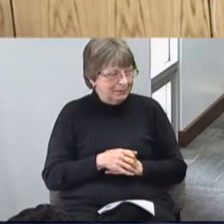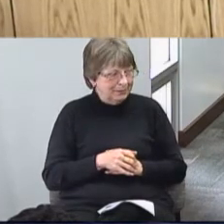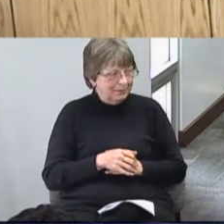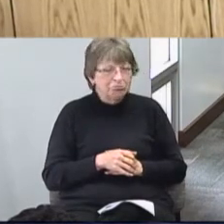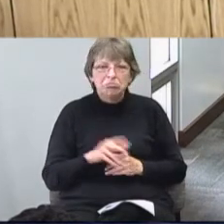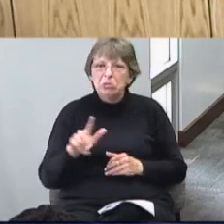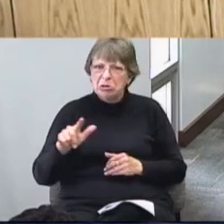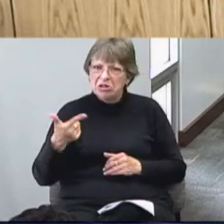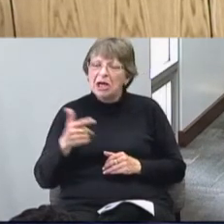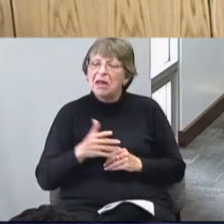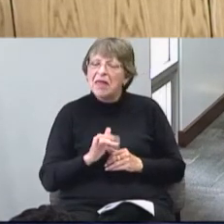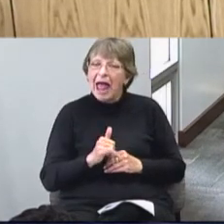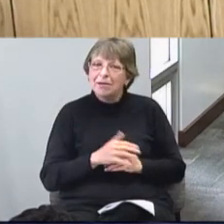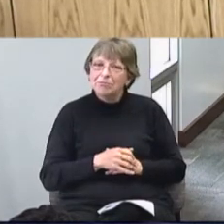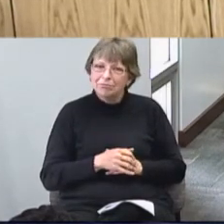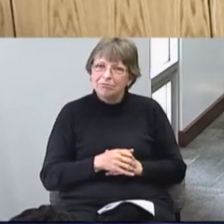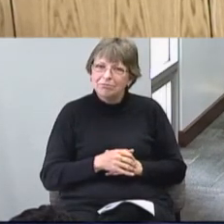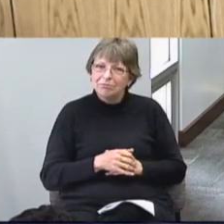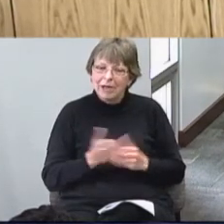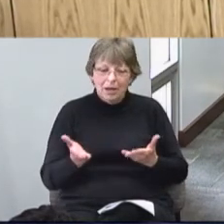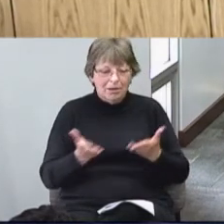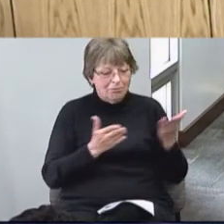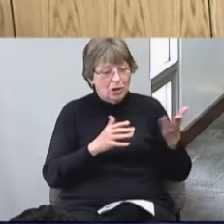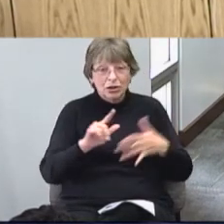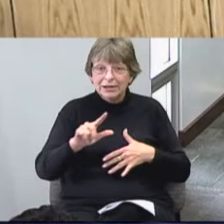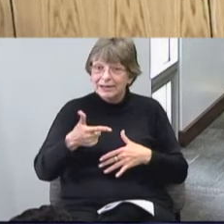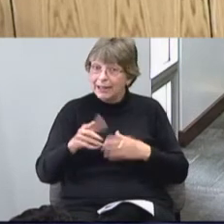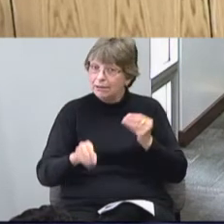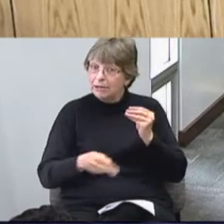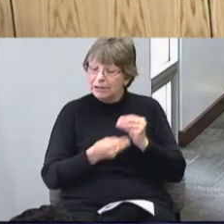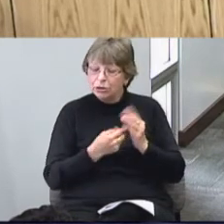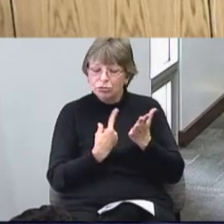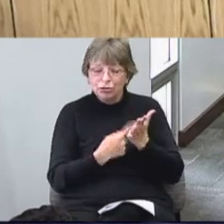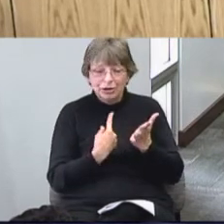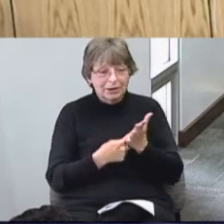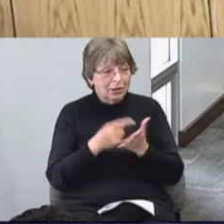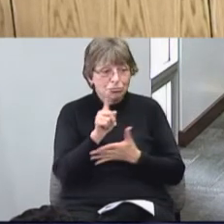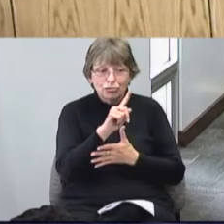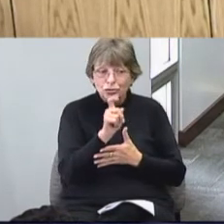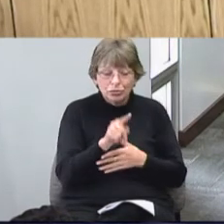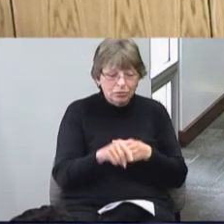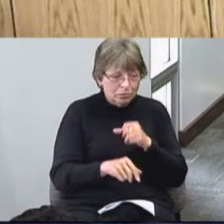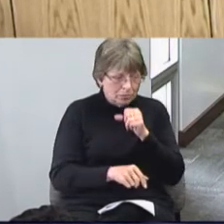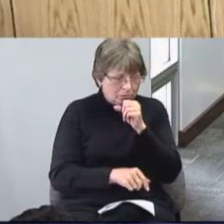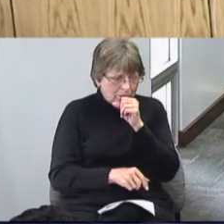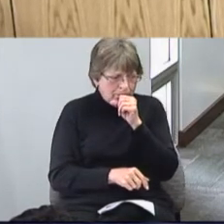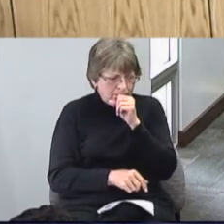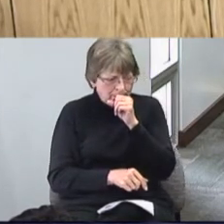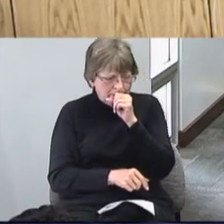I'll second. Motion and a second. Further discussion or questions?